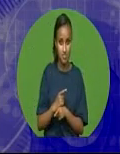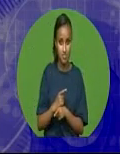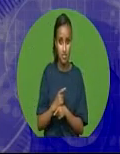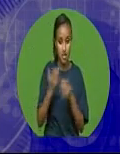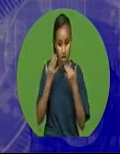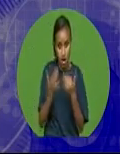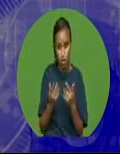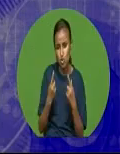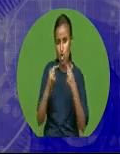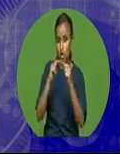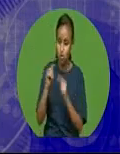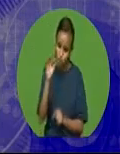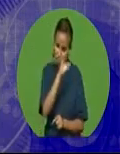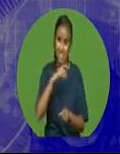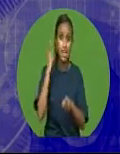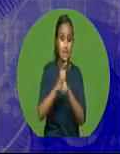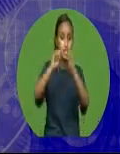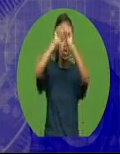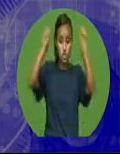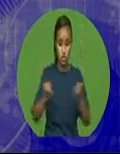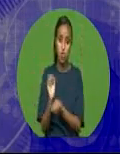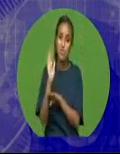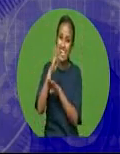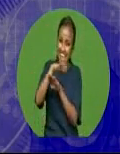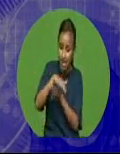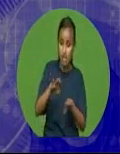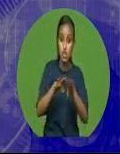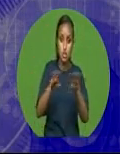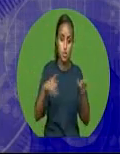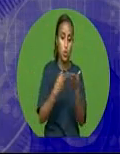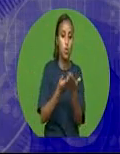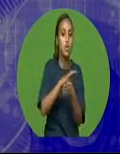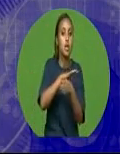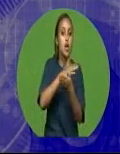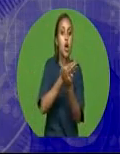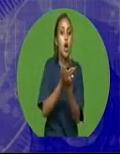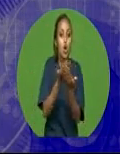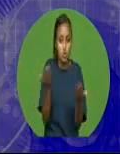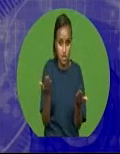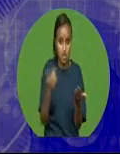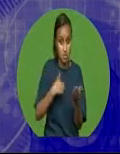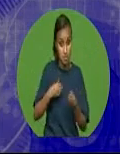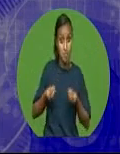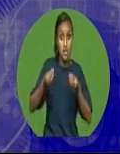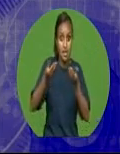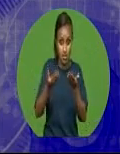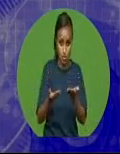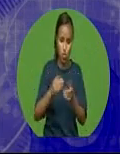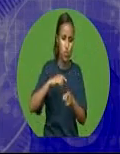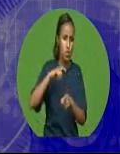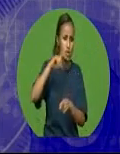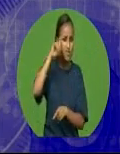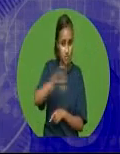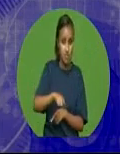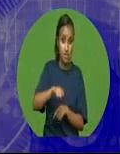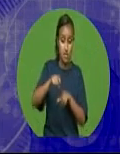Alright then, try to find the true shape of the inclined plane on the object. I will give